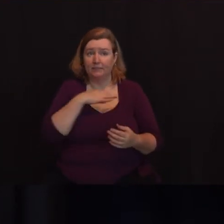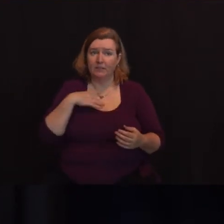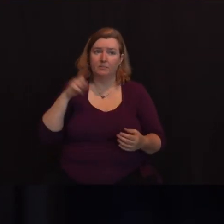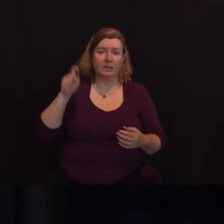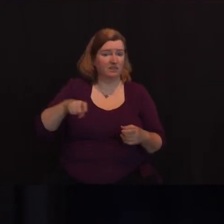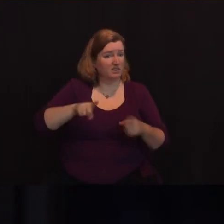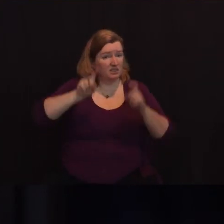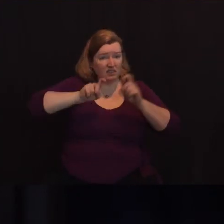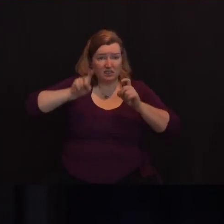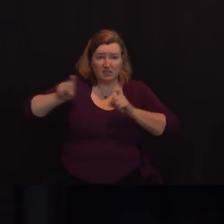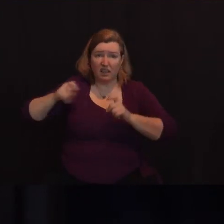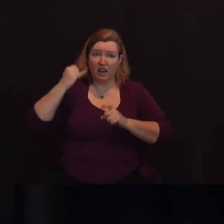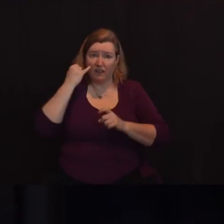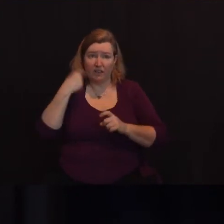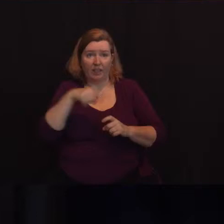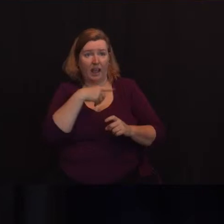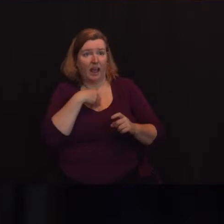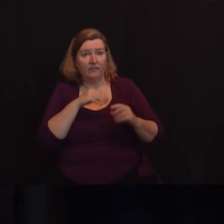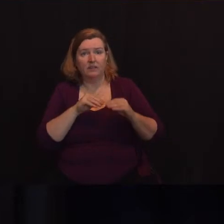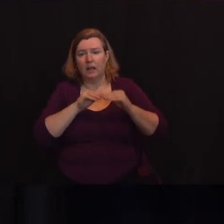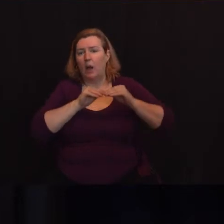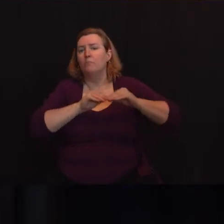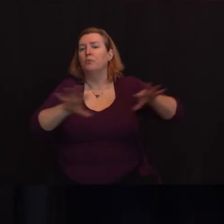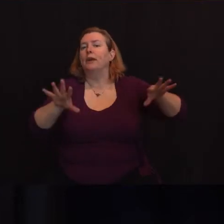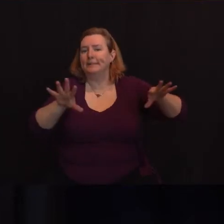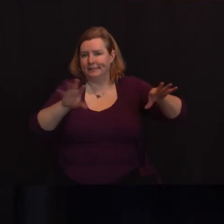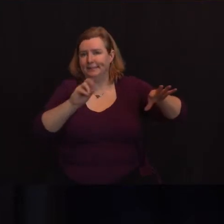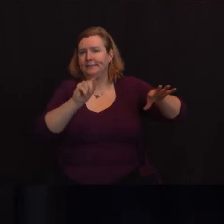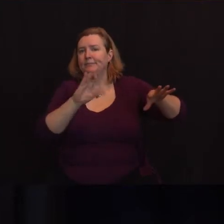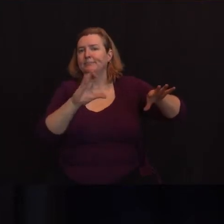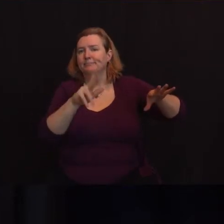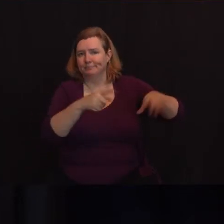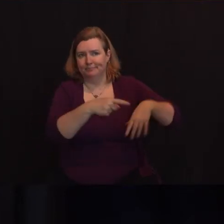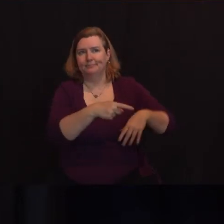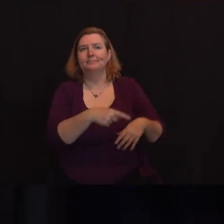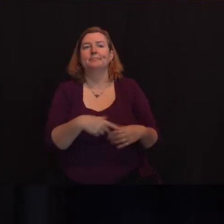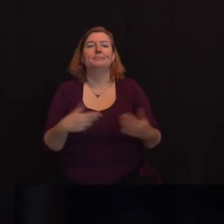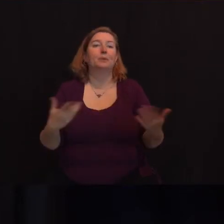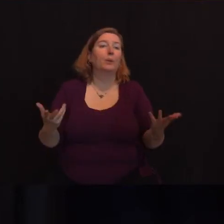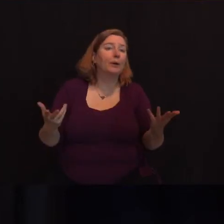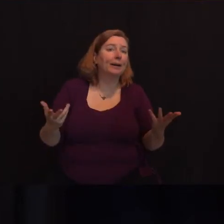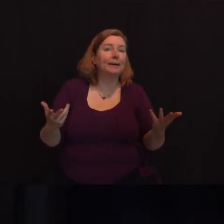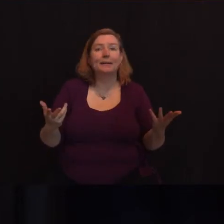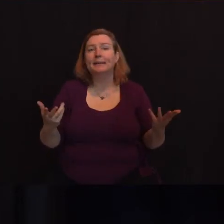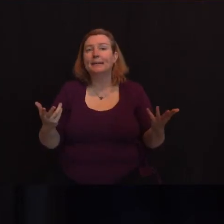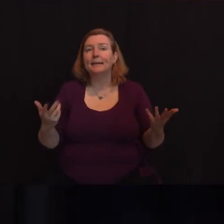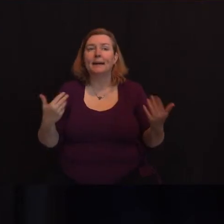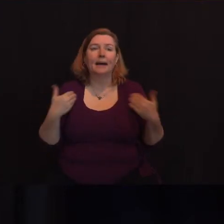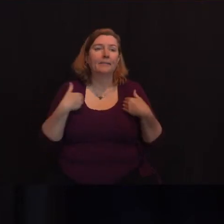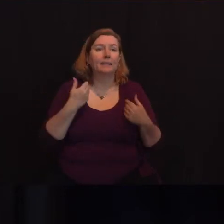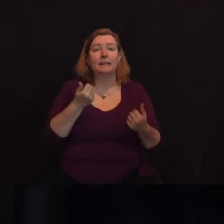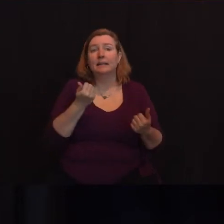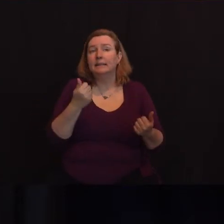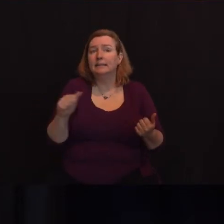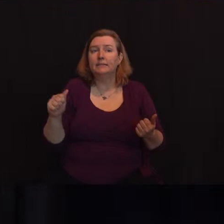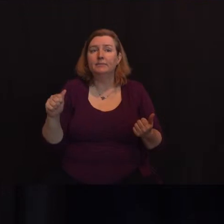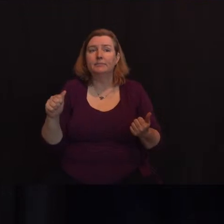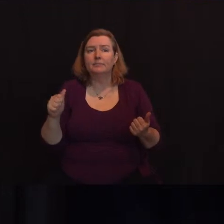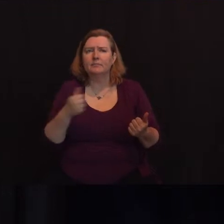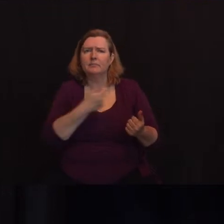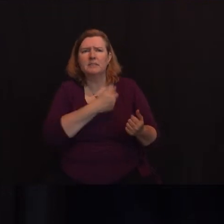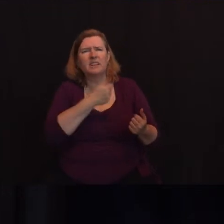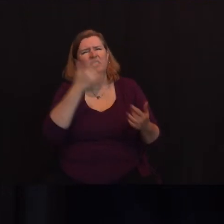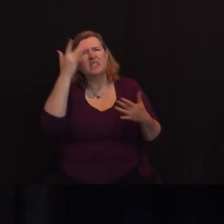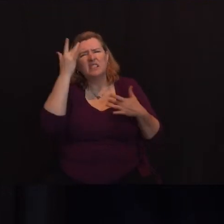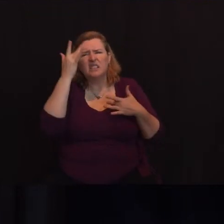an outbreak investigation at the facility or if they are experiencing any COVID-19 symptoms.